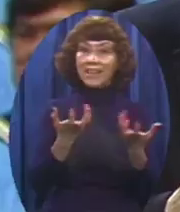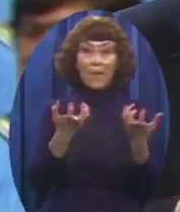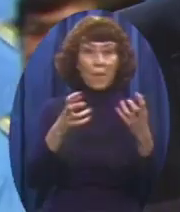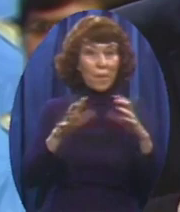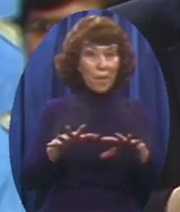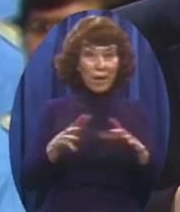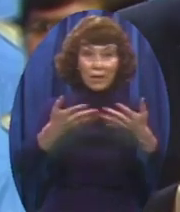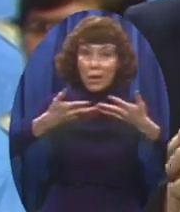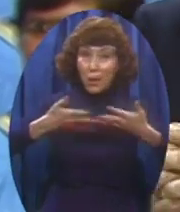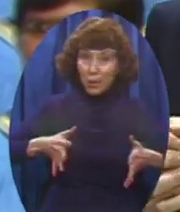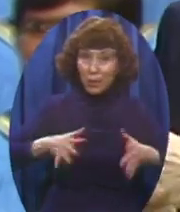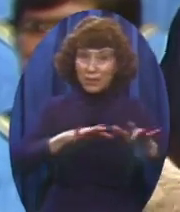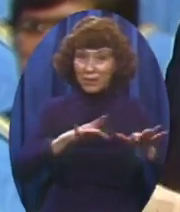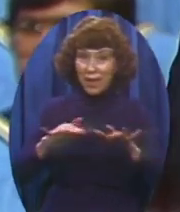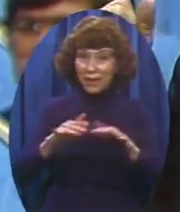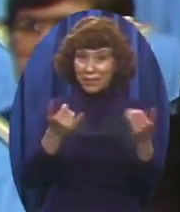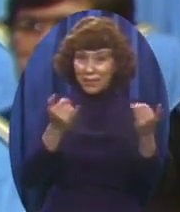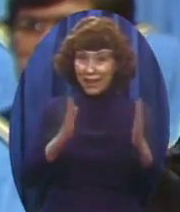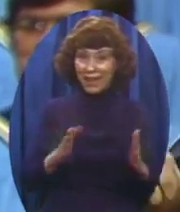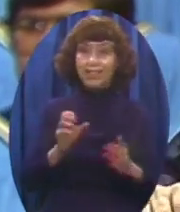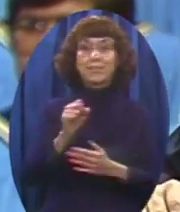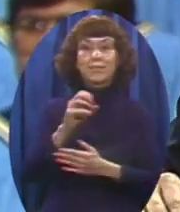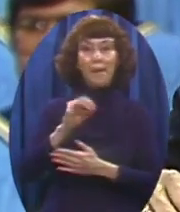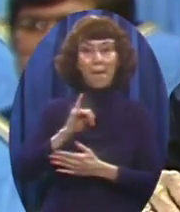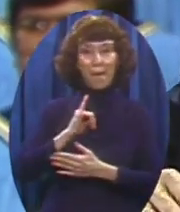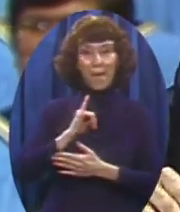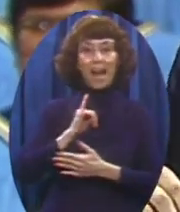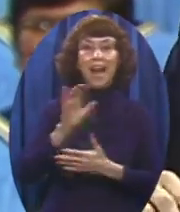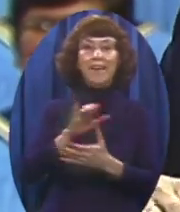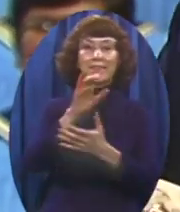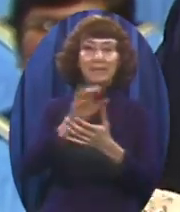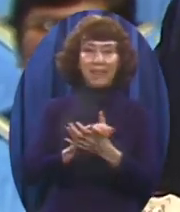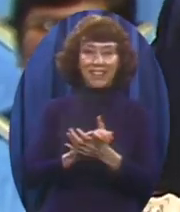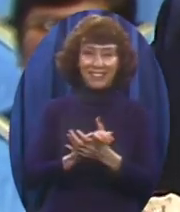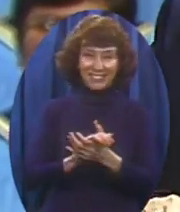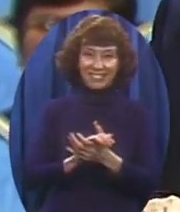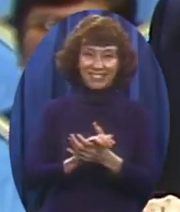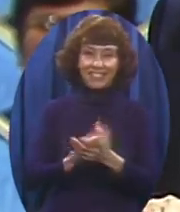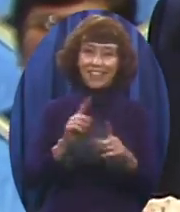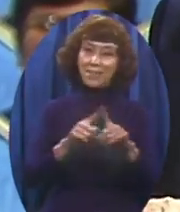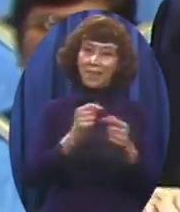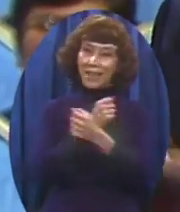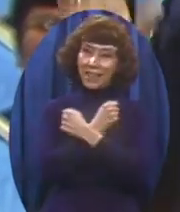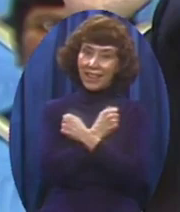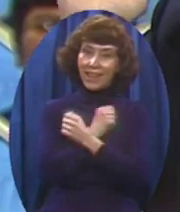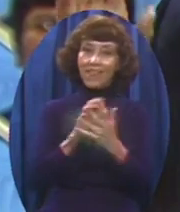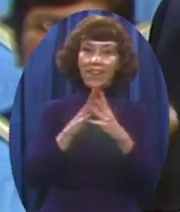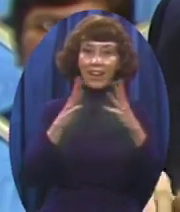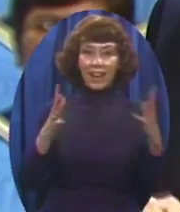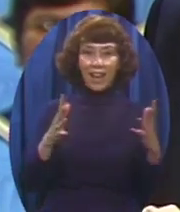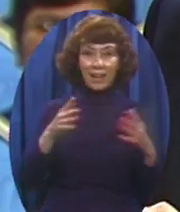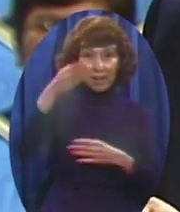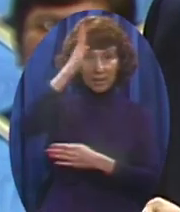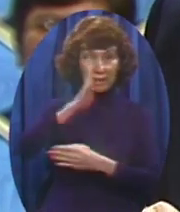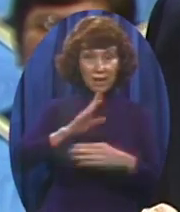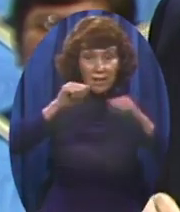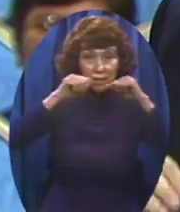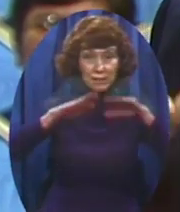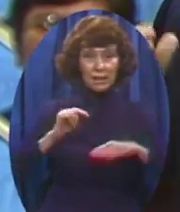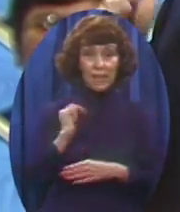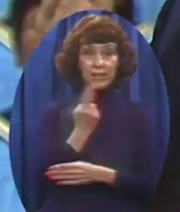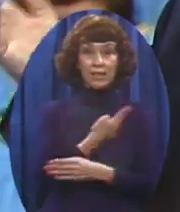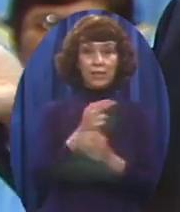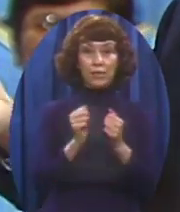Also in love with her, of course, and led by God together. God's blessed us with 3 wonderful children. They're all about grown now. And